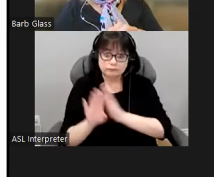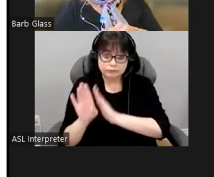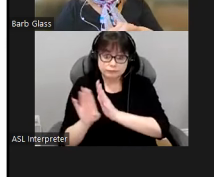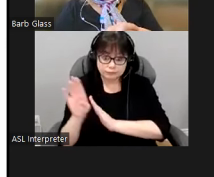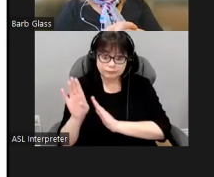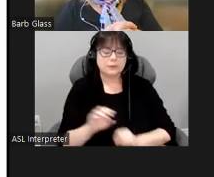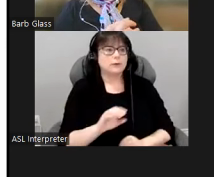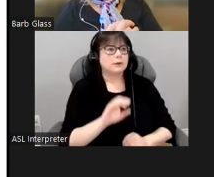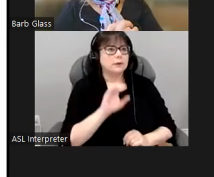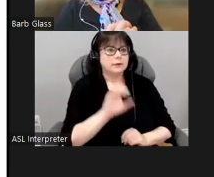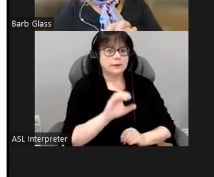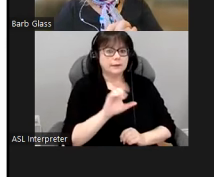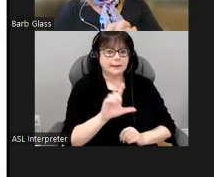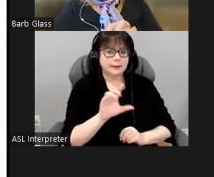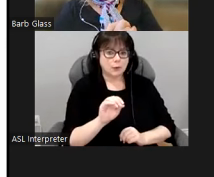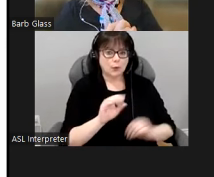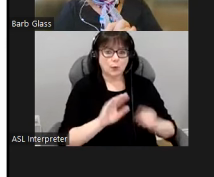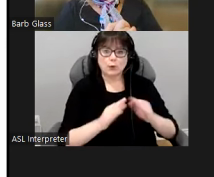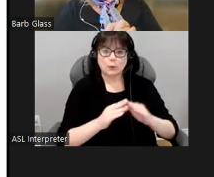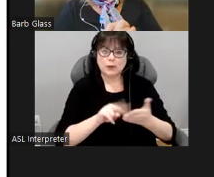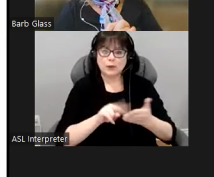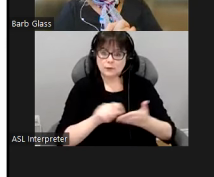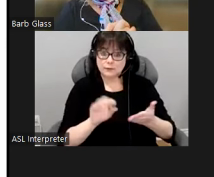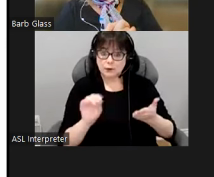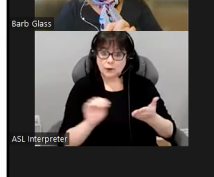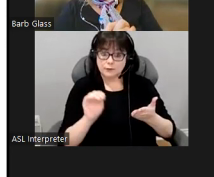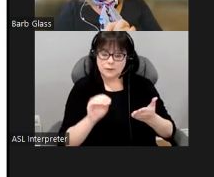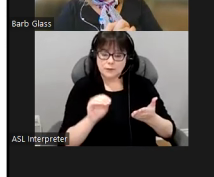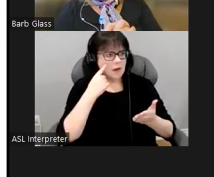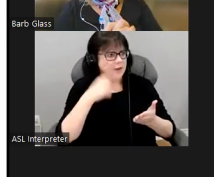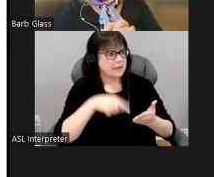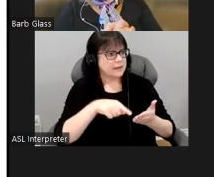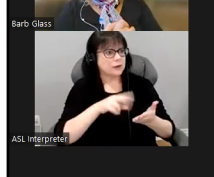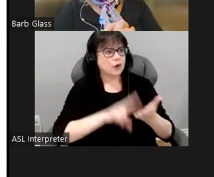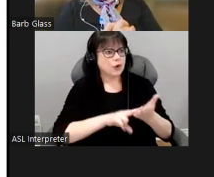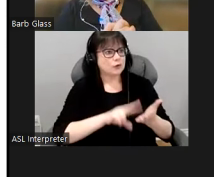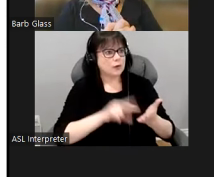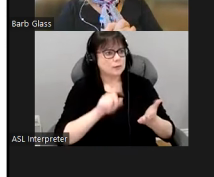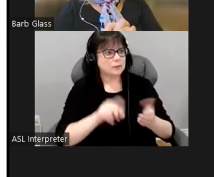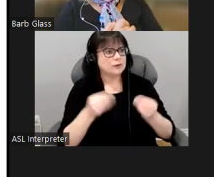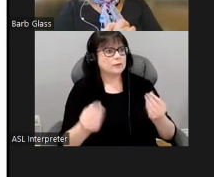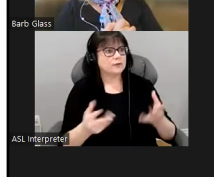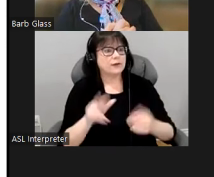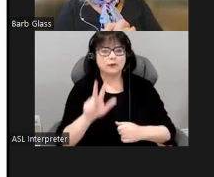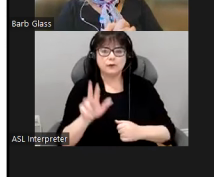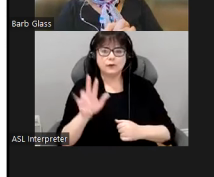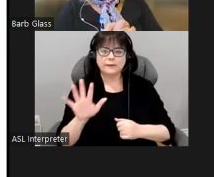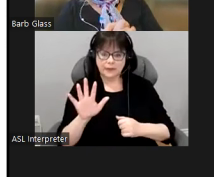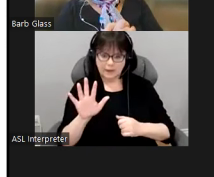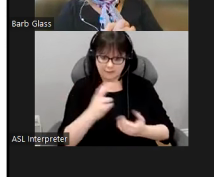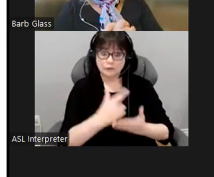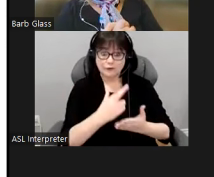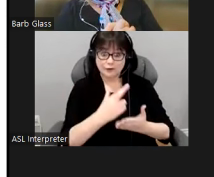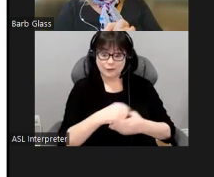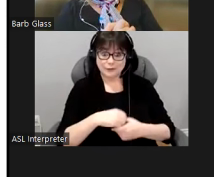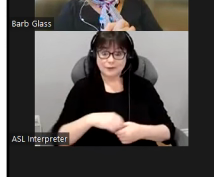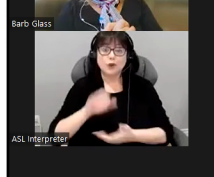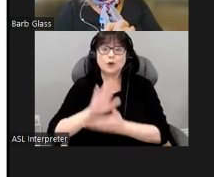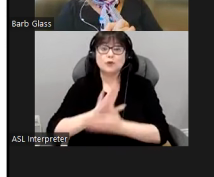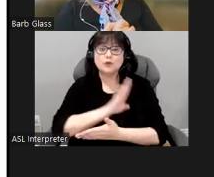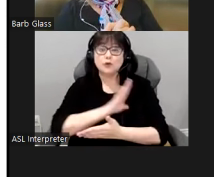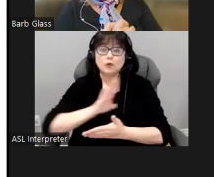was contracted to develop 35. And KESBA, the school board